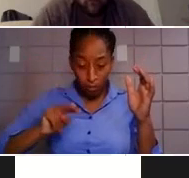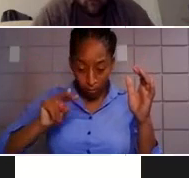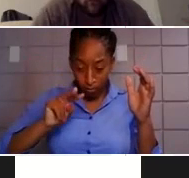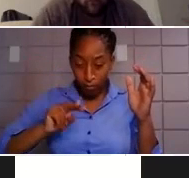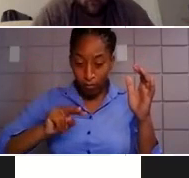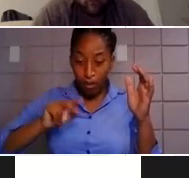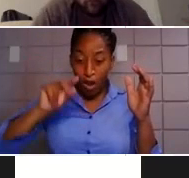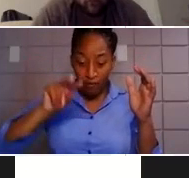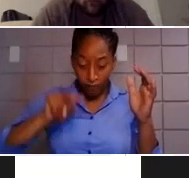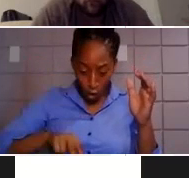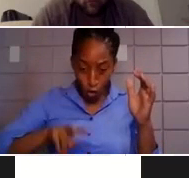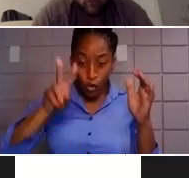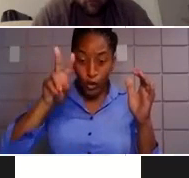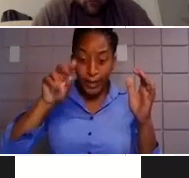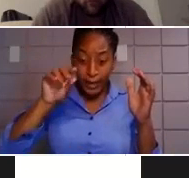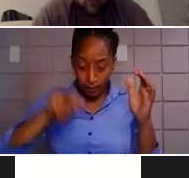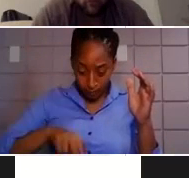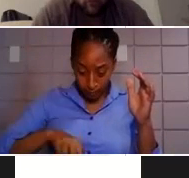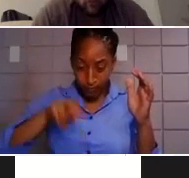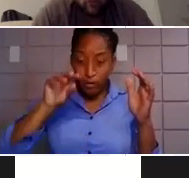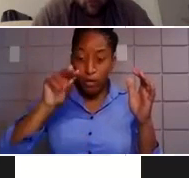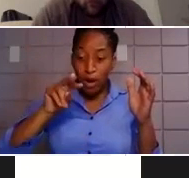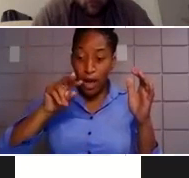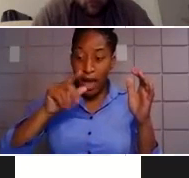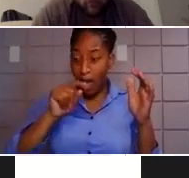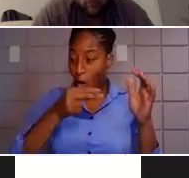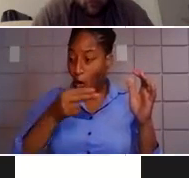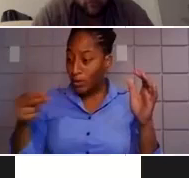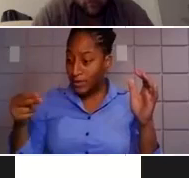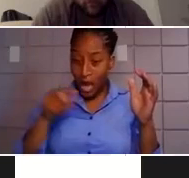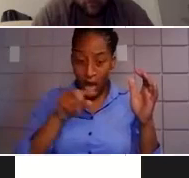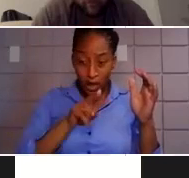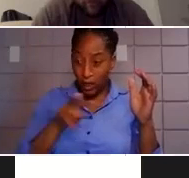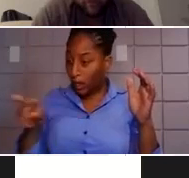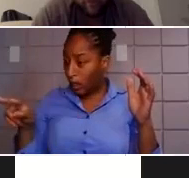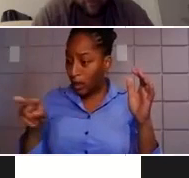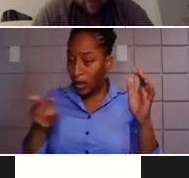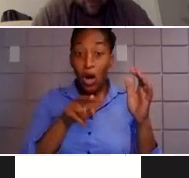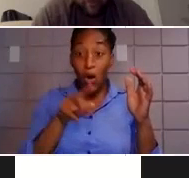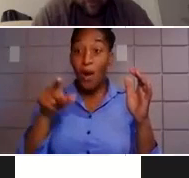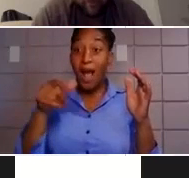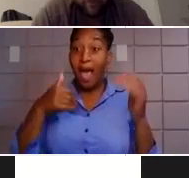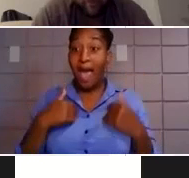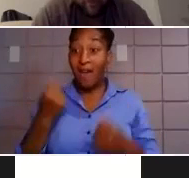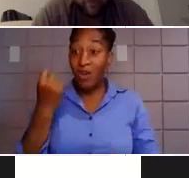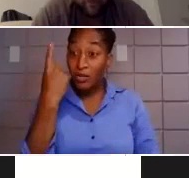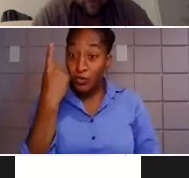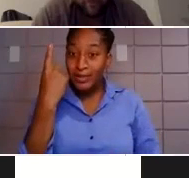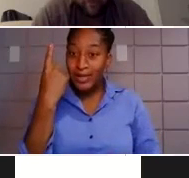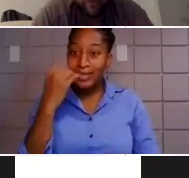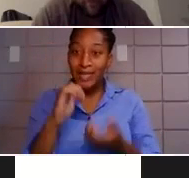what it's doing horizontally. So we actually already have the tools to do that. We have the tools to do that